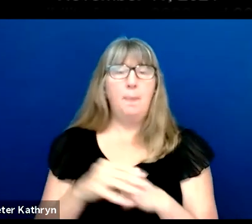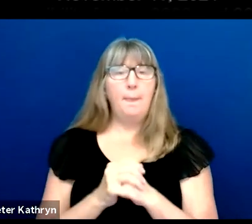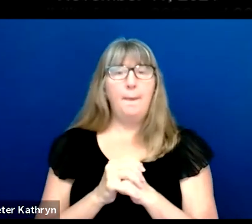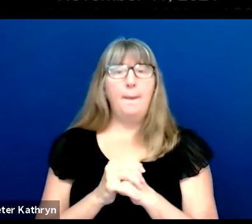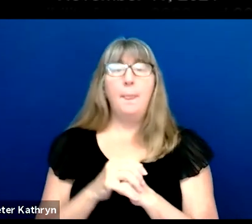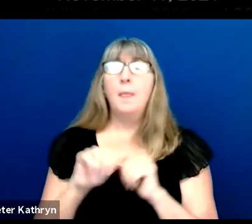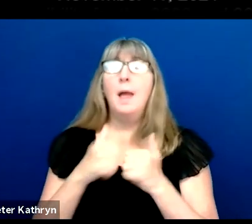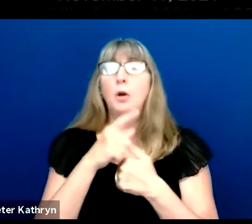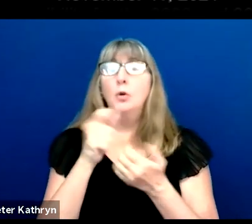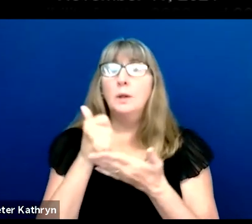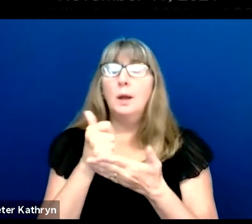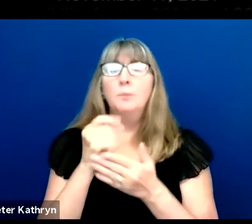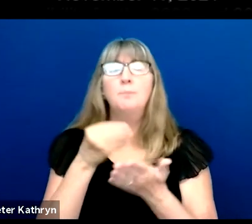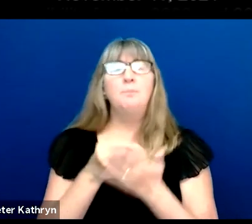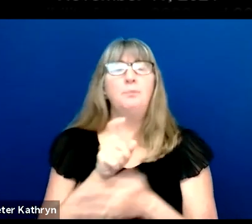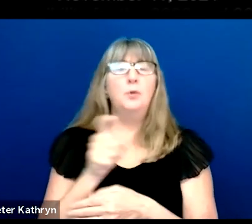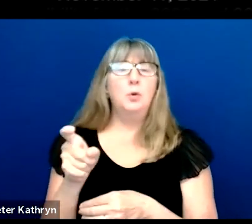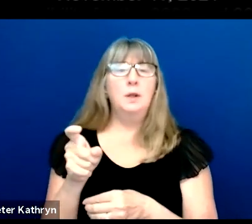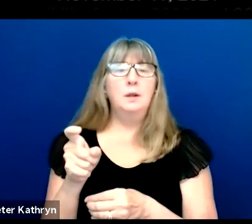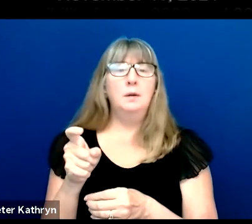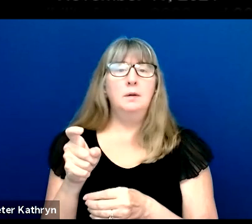help: you can donate to our